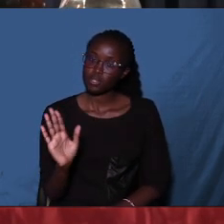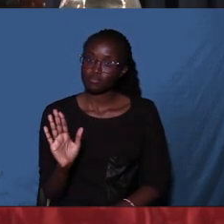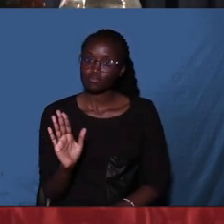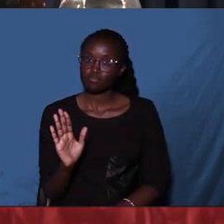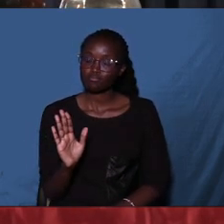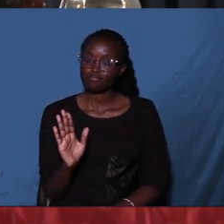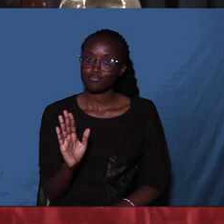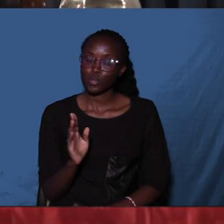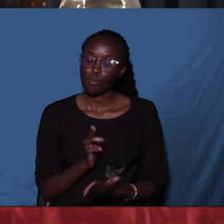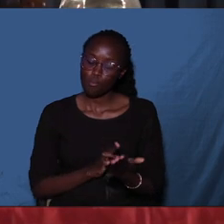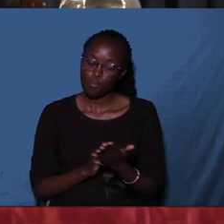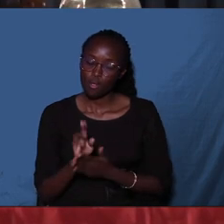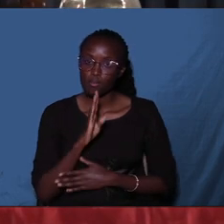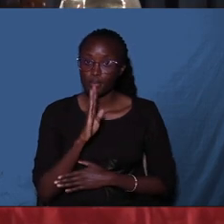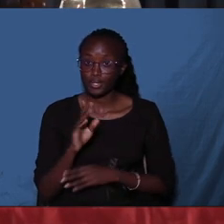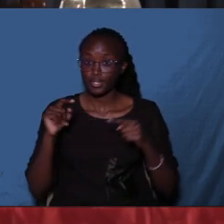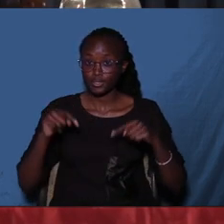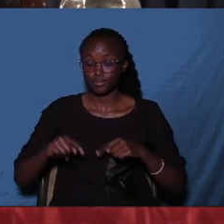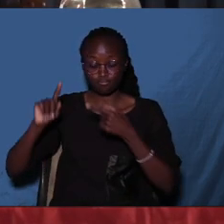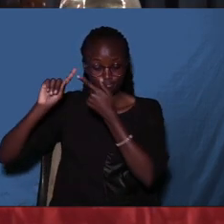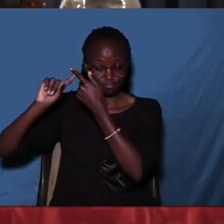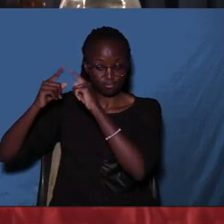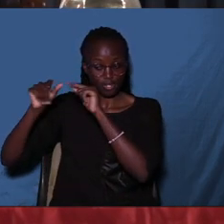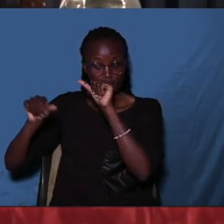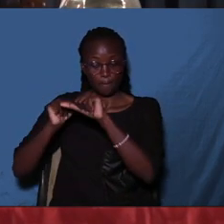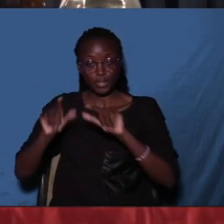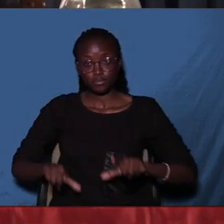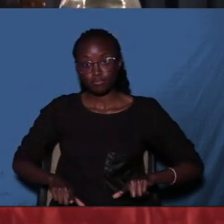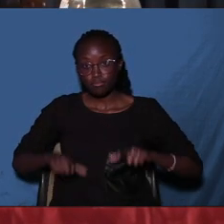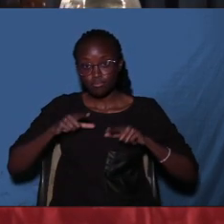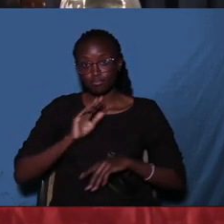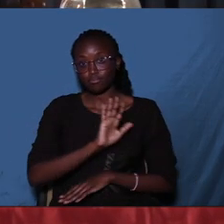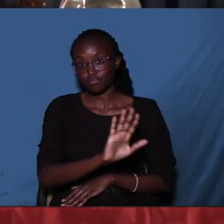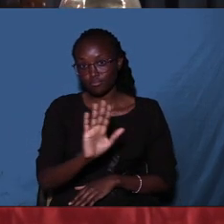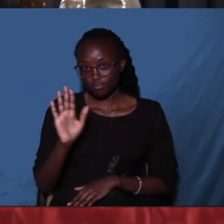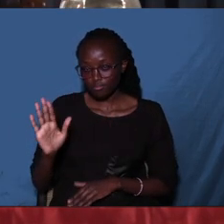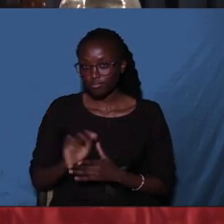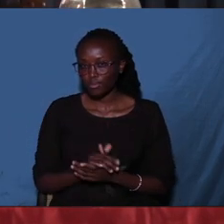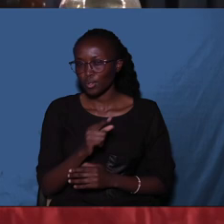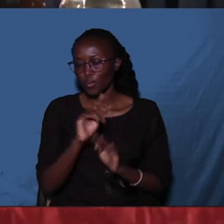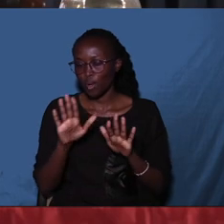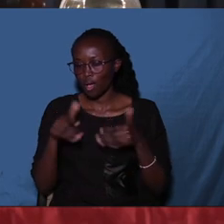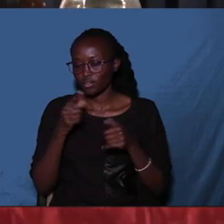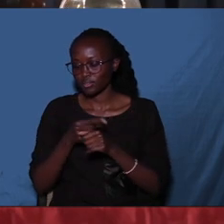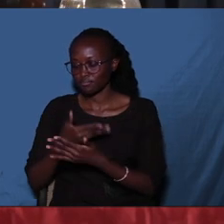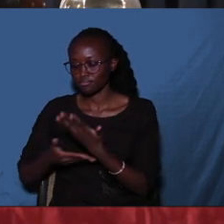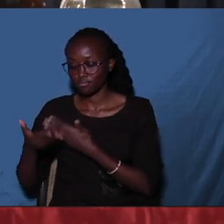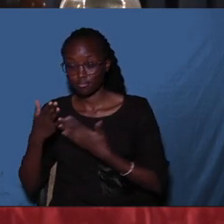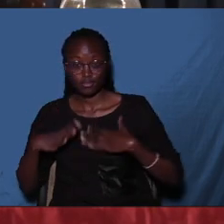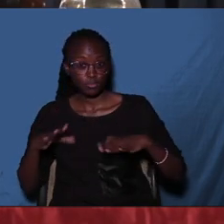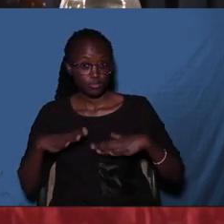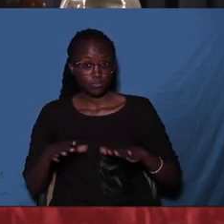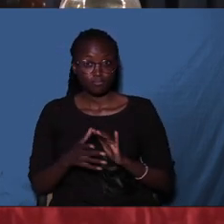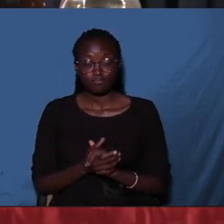original. Reflect today upon how free you are when you are around people. When you feel like there's